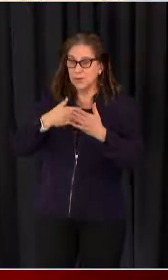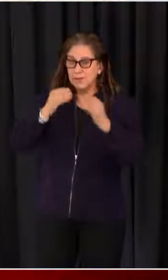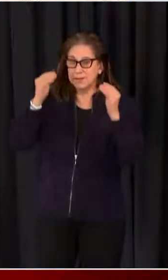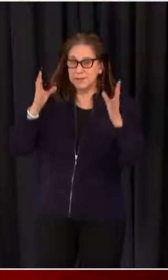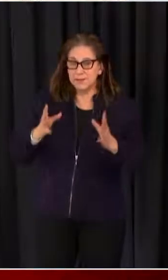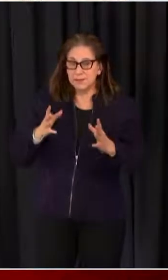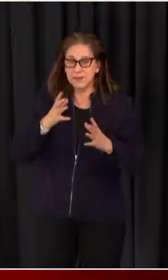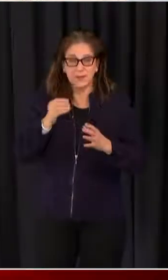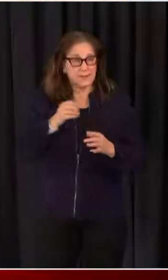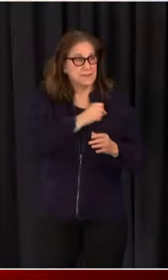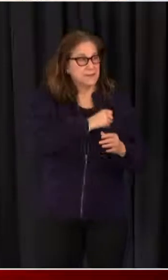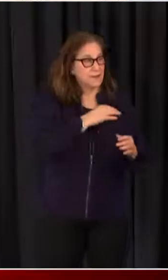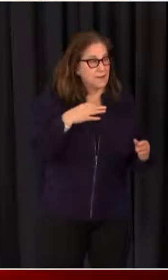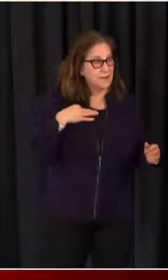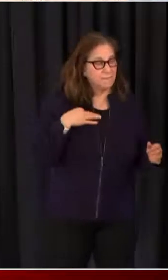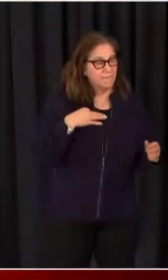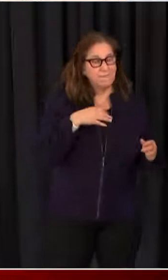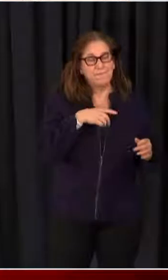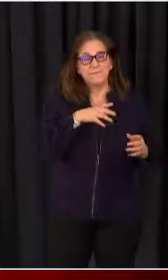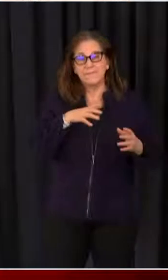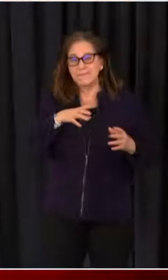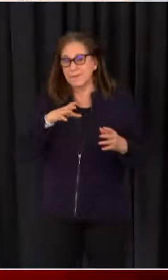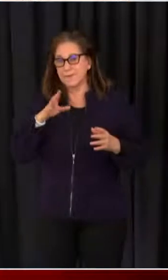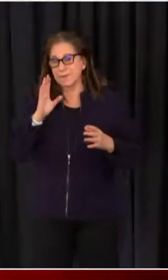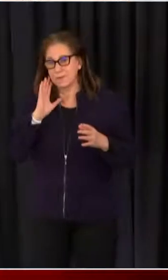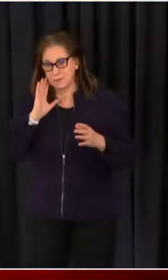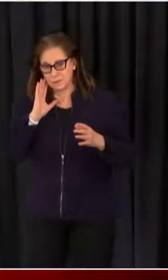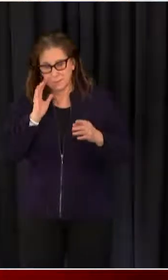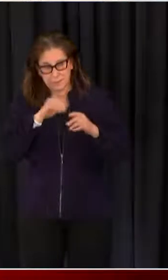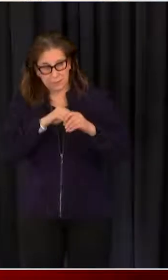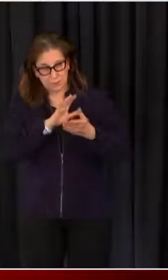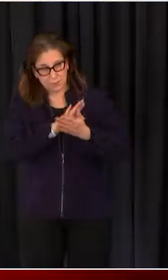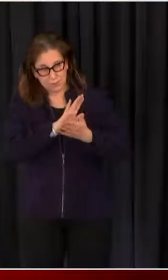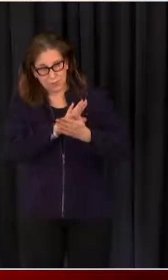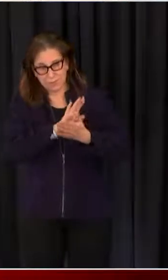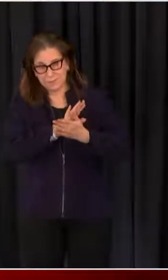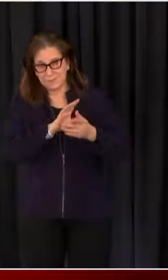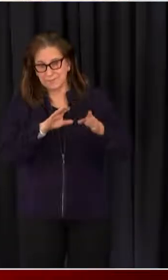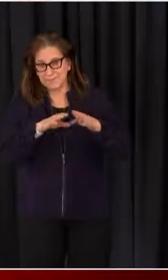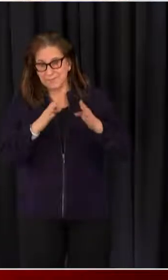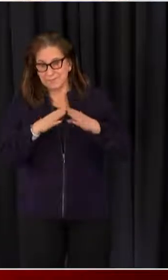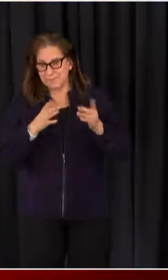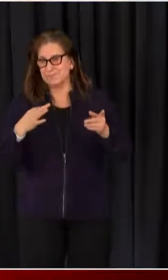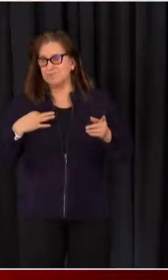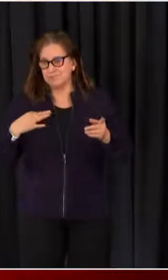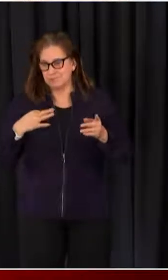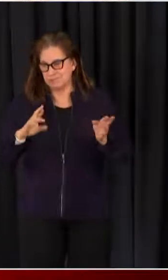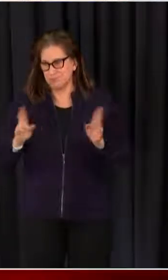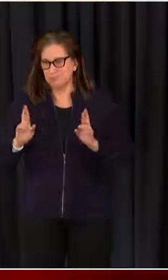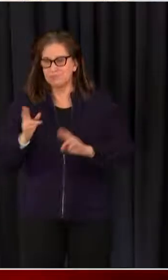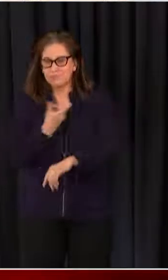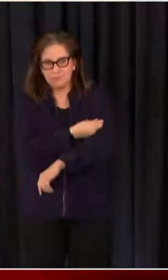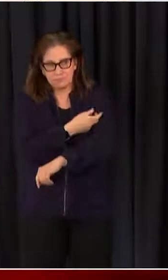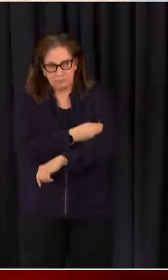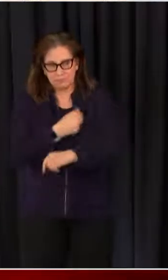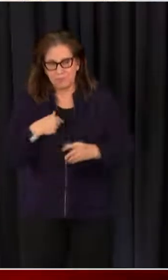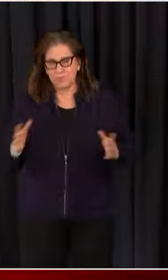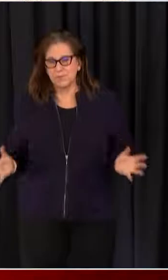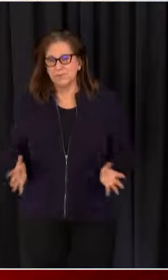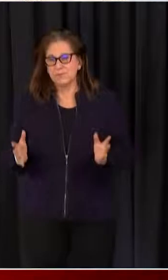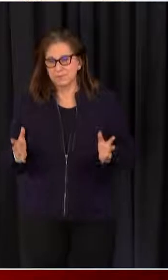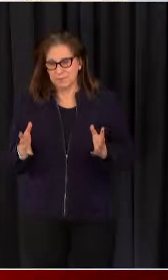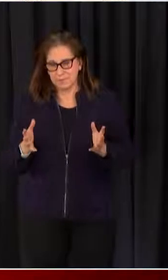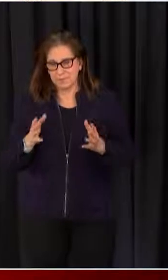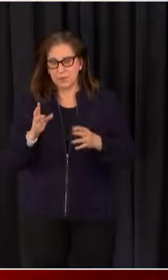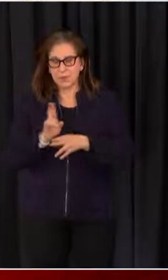work for a school or child care facility in DC are eligible for the vaccine and encouraged to use